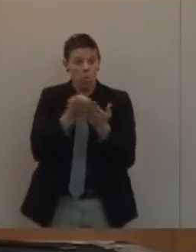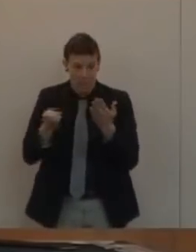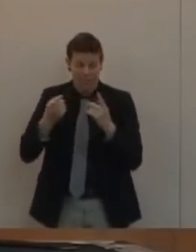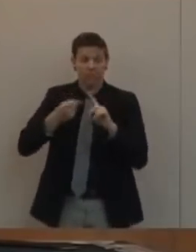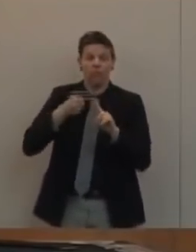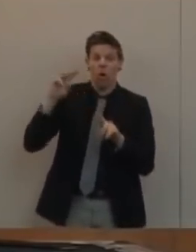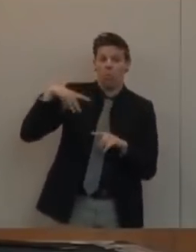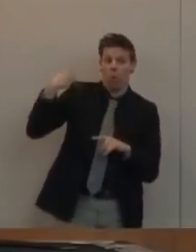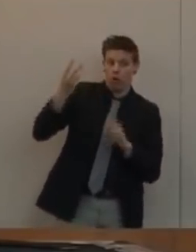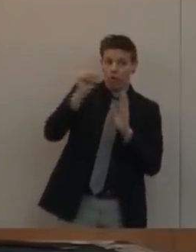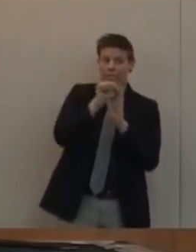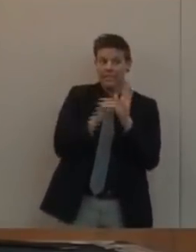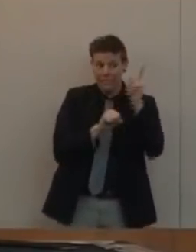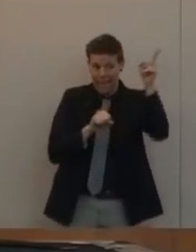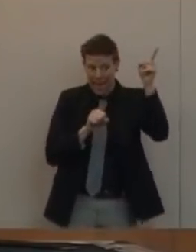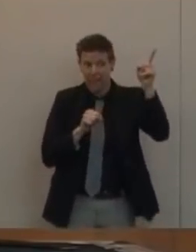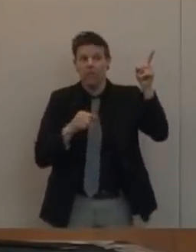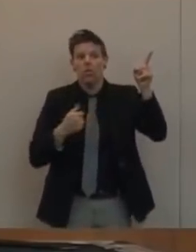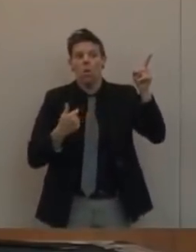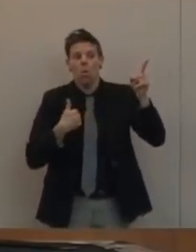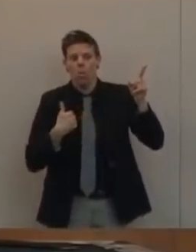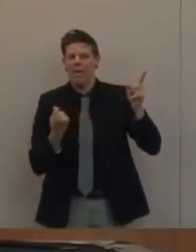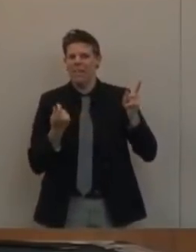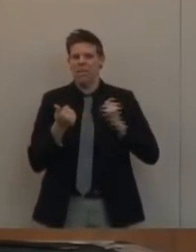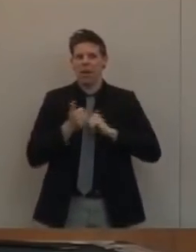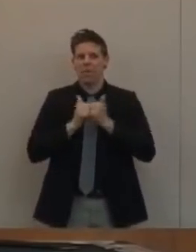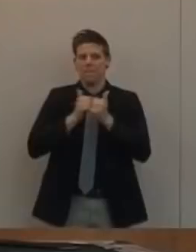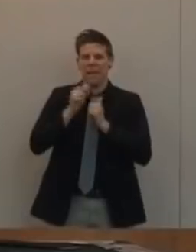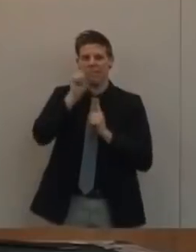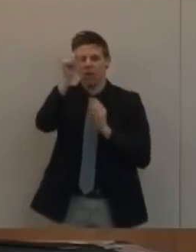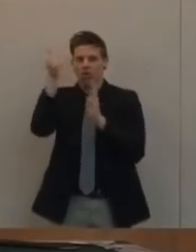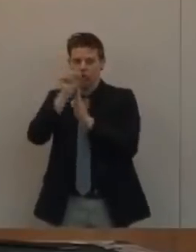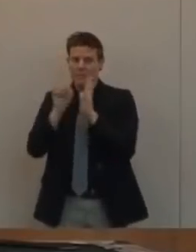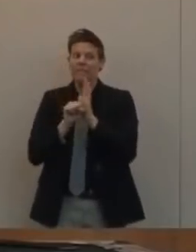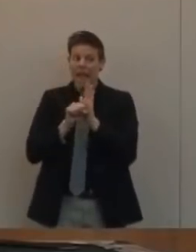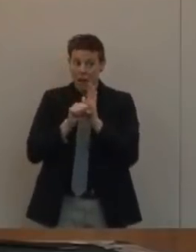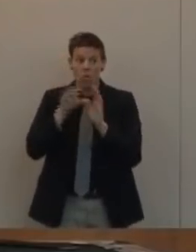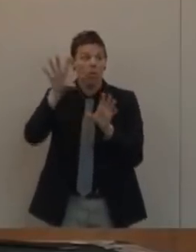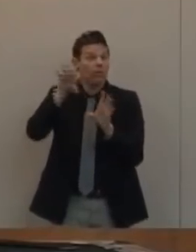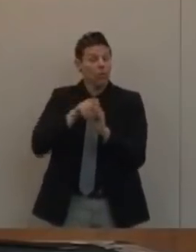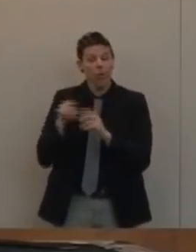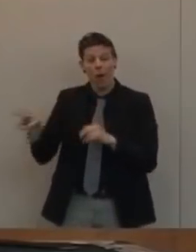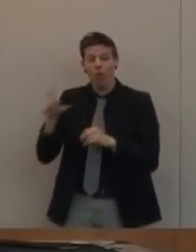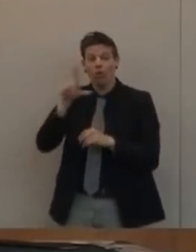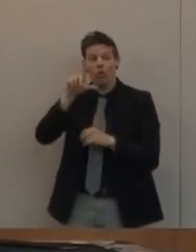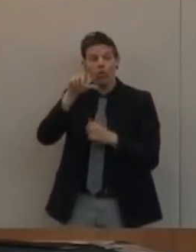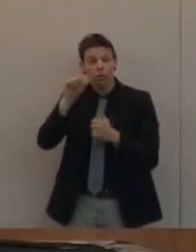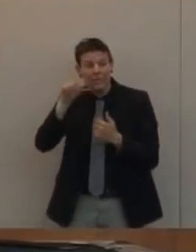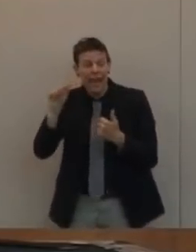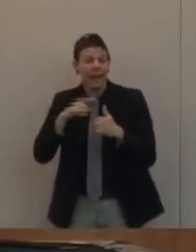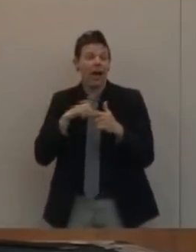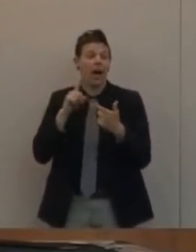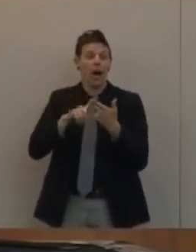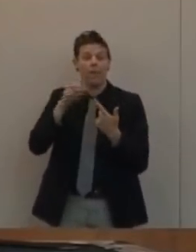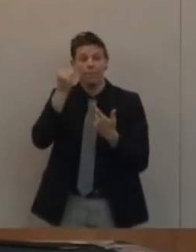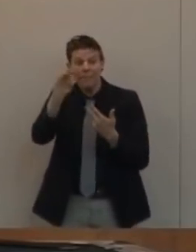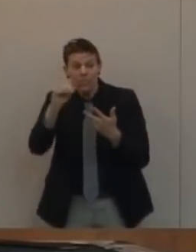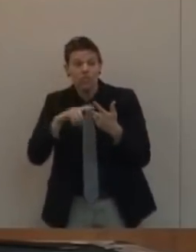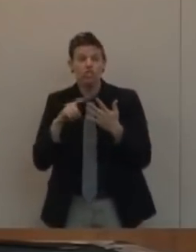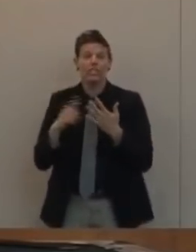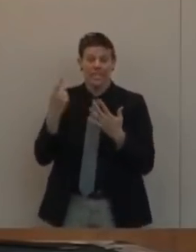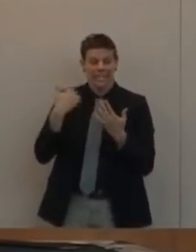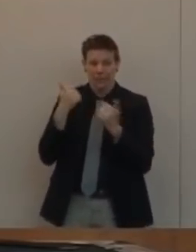Mexico's competing with several states, including Louisiana and Michigan, to have that deployed. And given